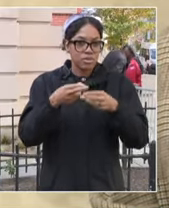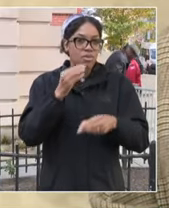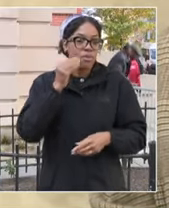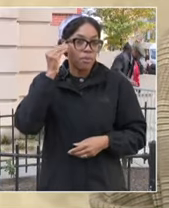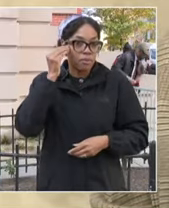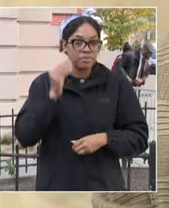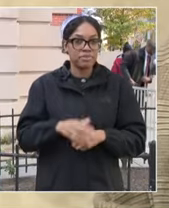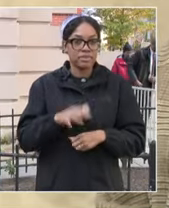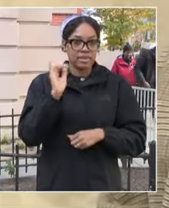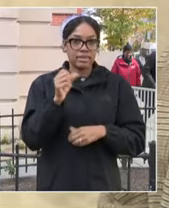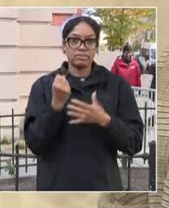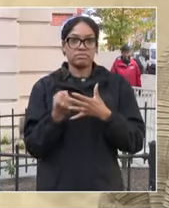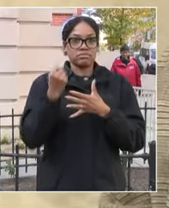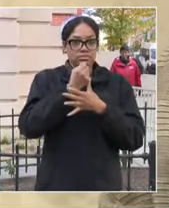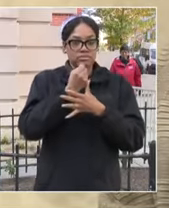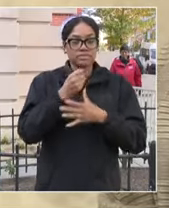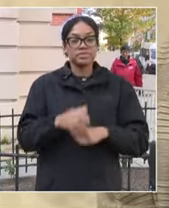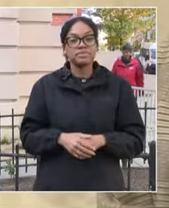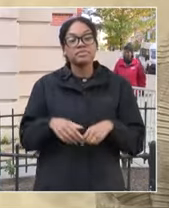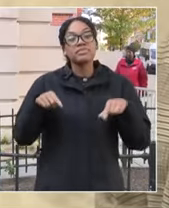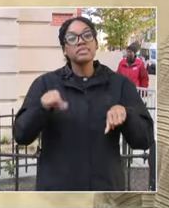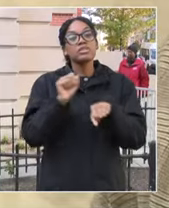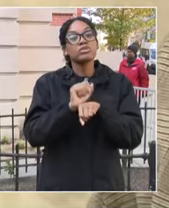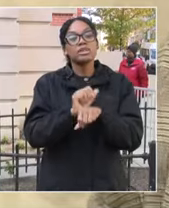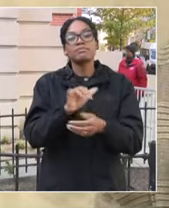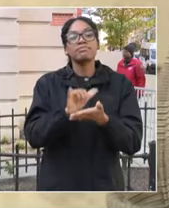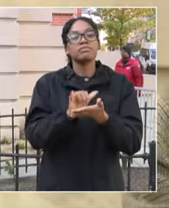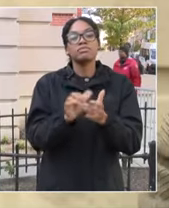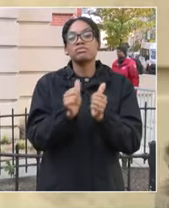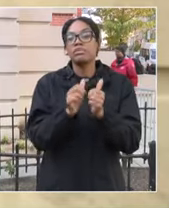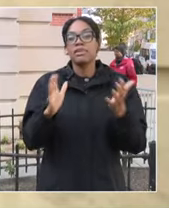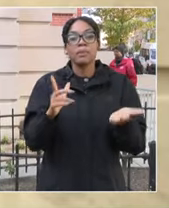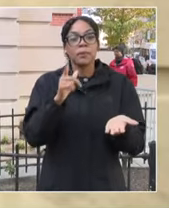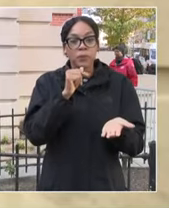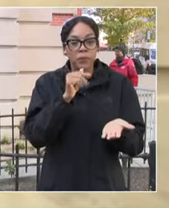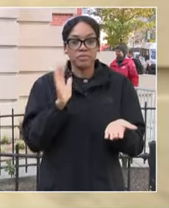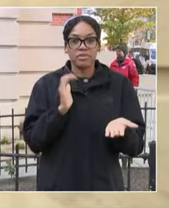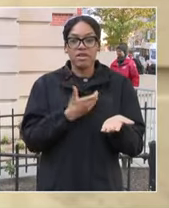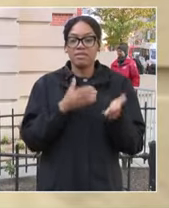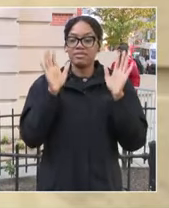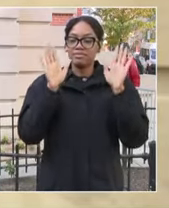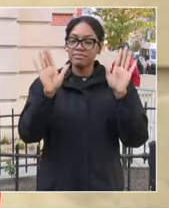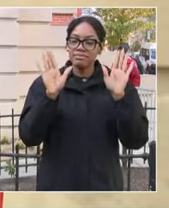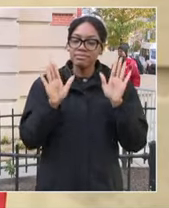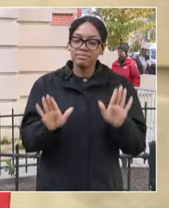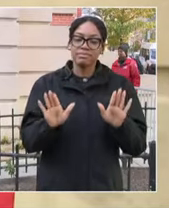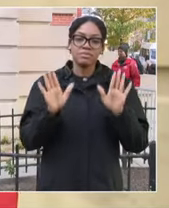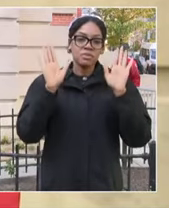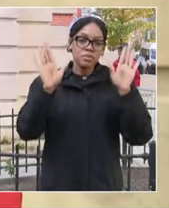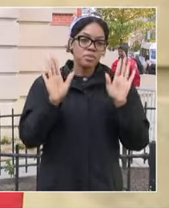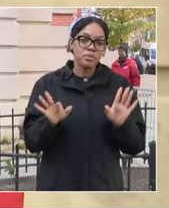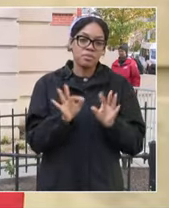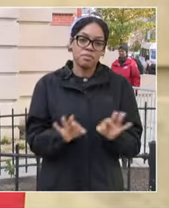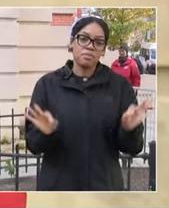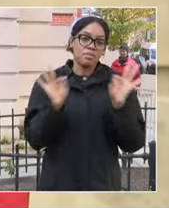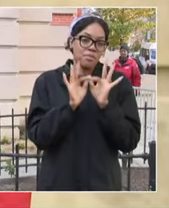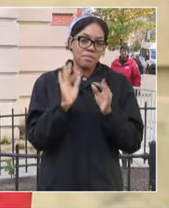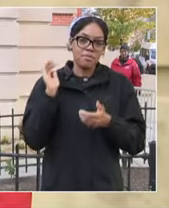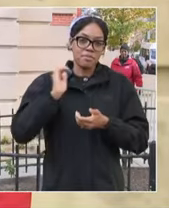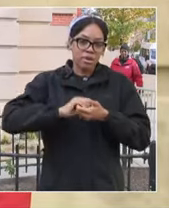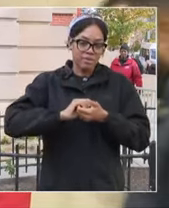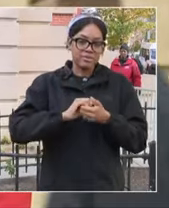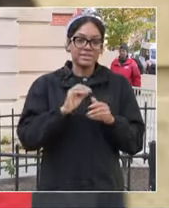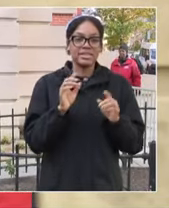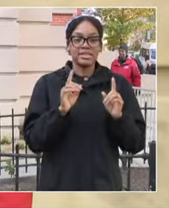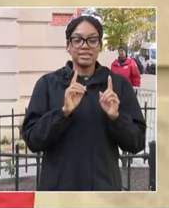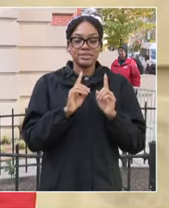needed. Now, this work would not be possible without our extremely important partners at the Department of Human Services, as well as